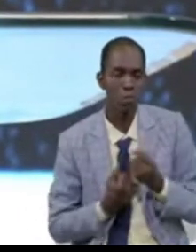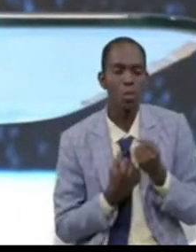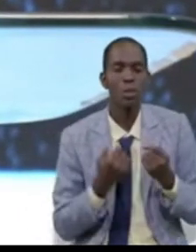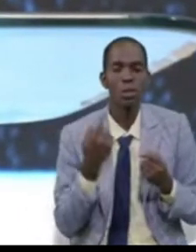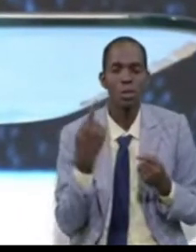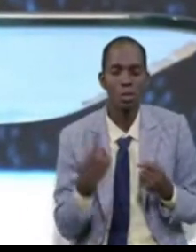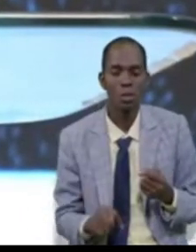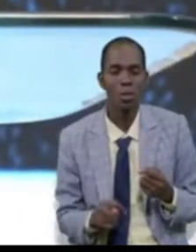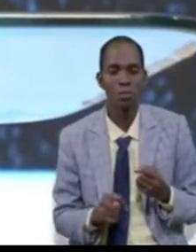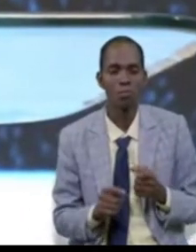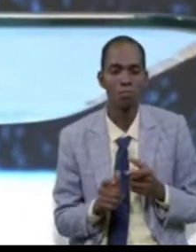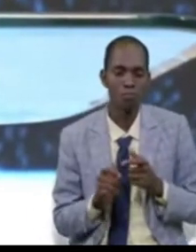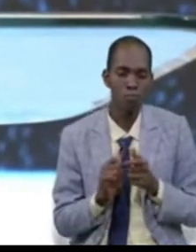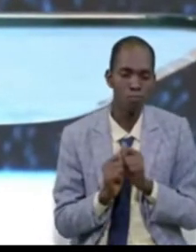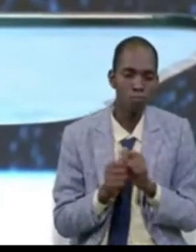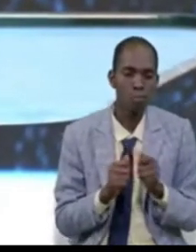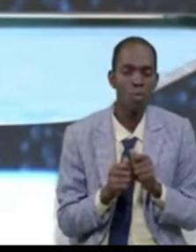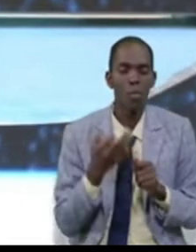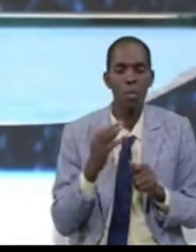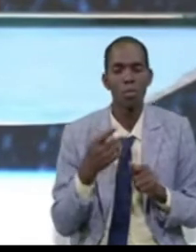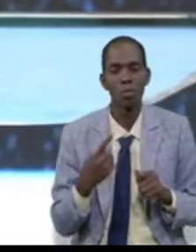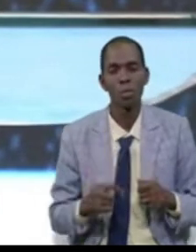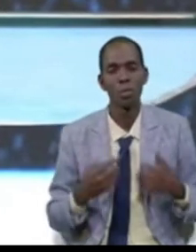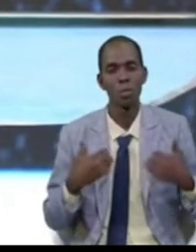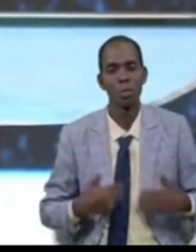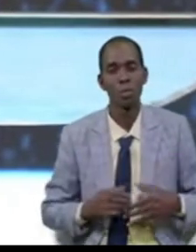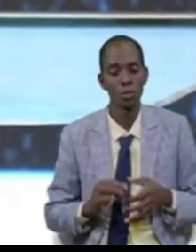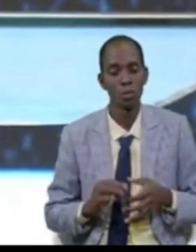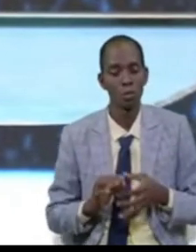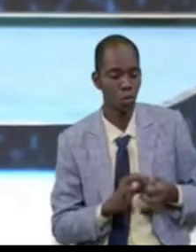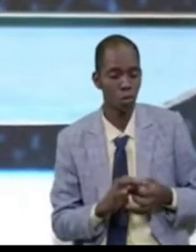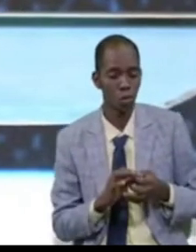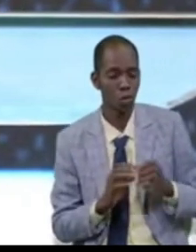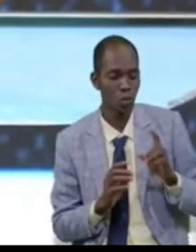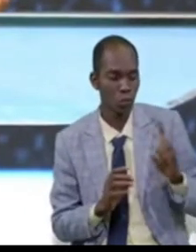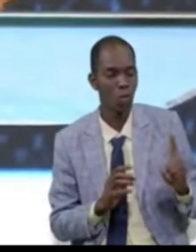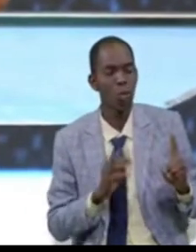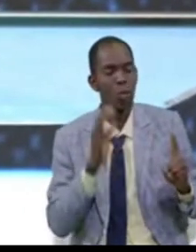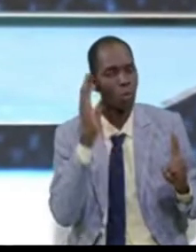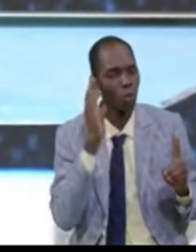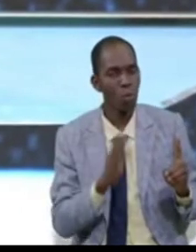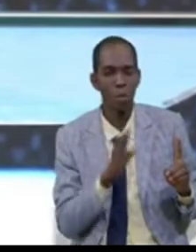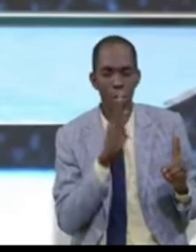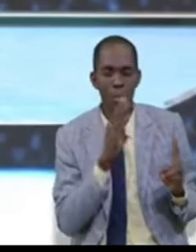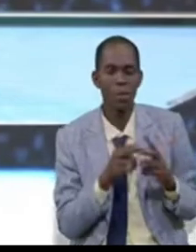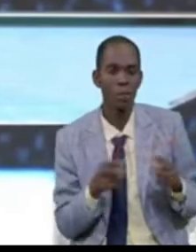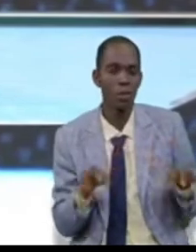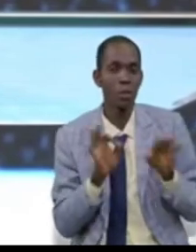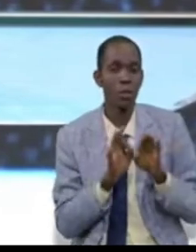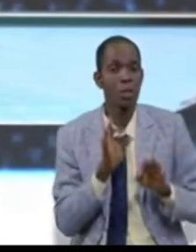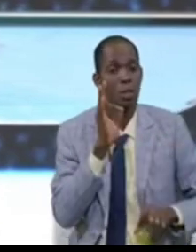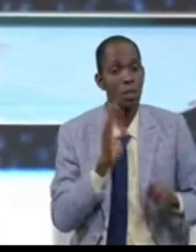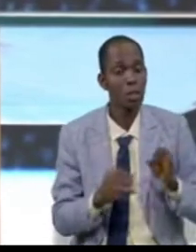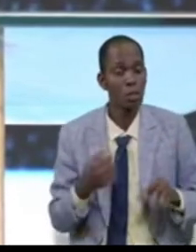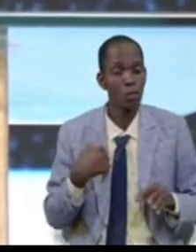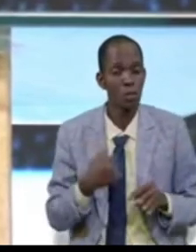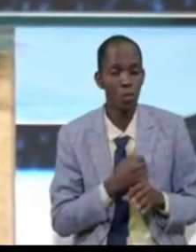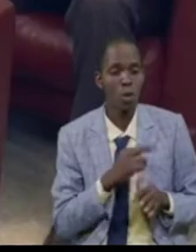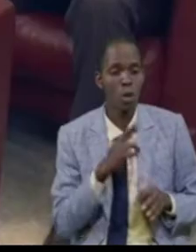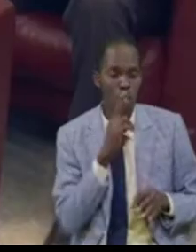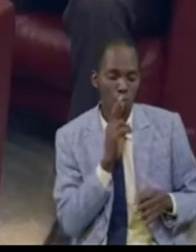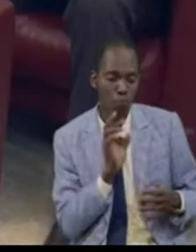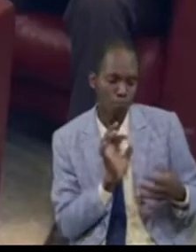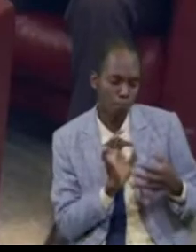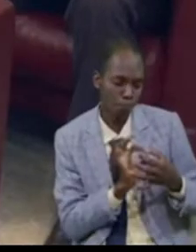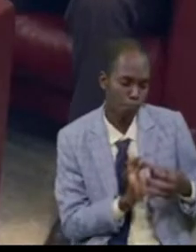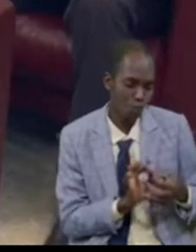body. Unity on the one hand with the usefulness. If we're united but we're not useful, that's